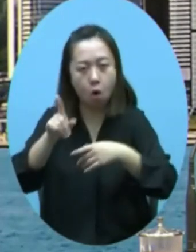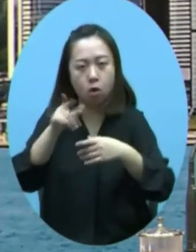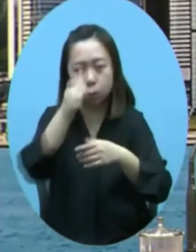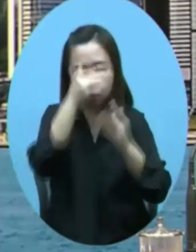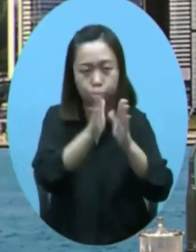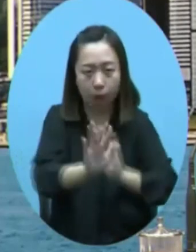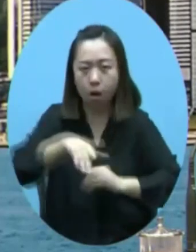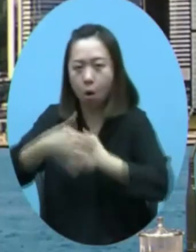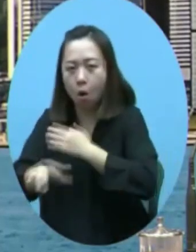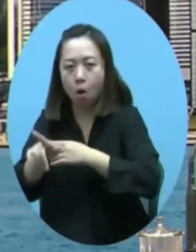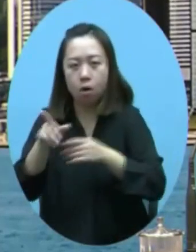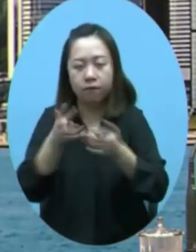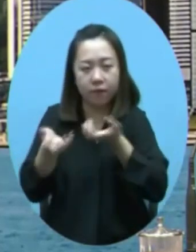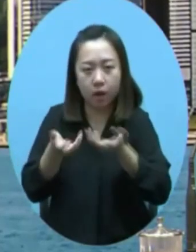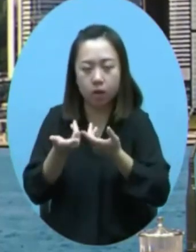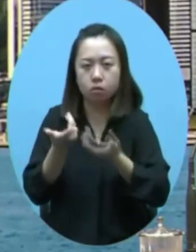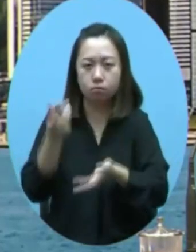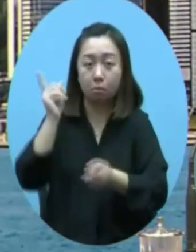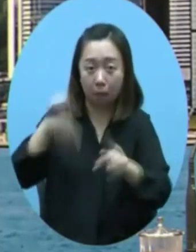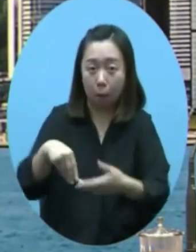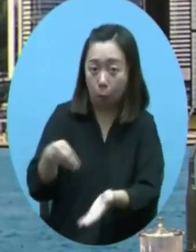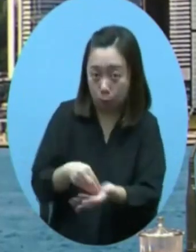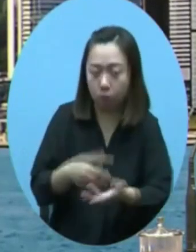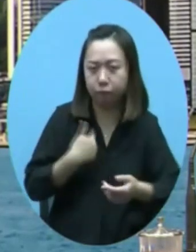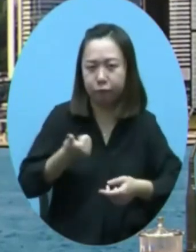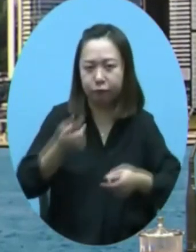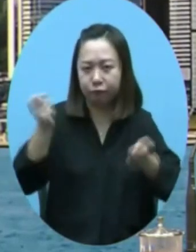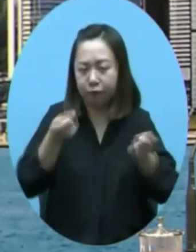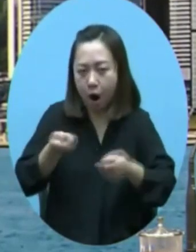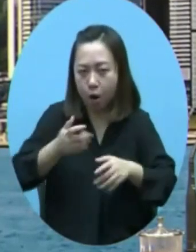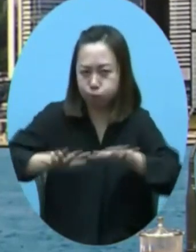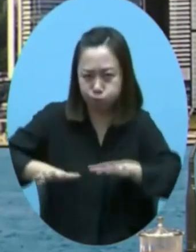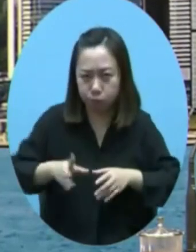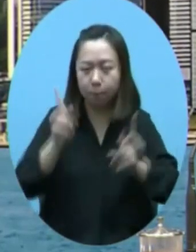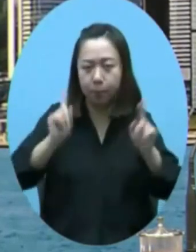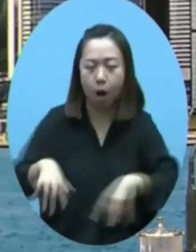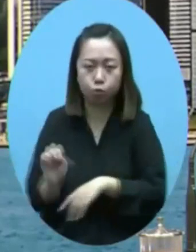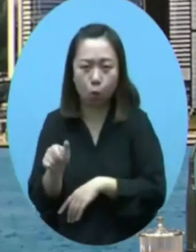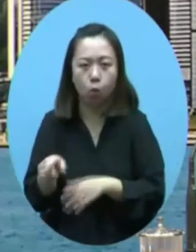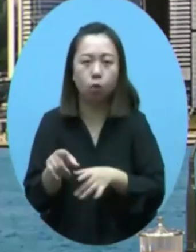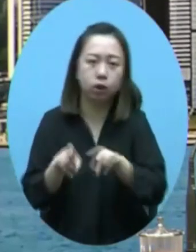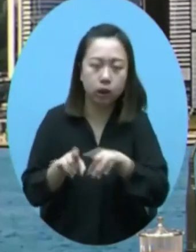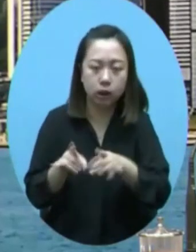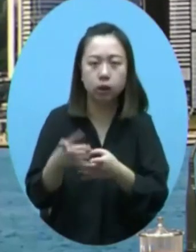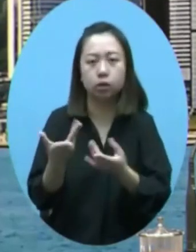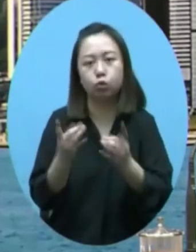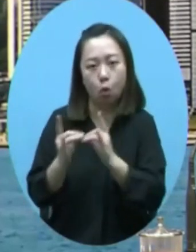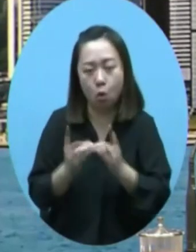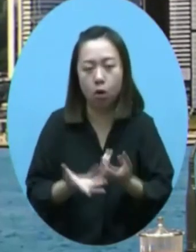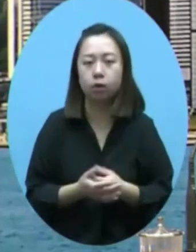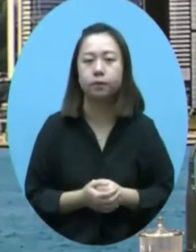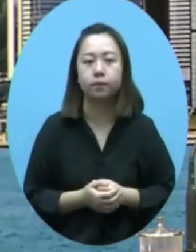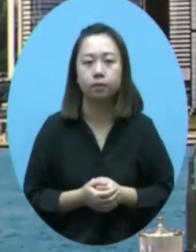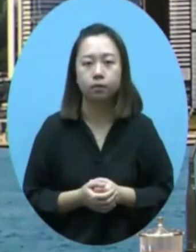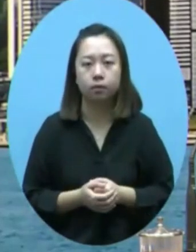the community quarantine facilities. We are planning the process. As soon as we make a decision, we can activate these